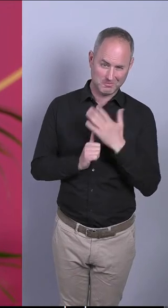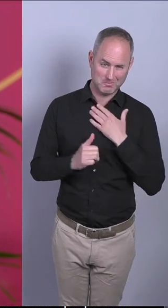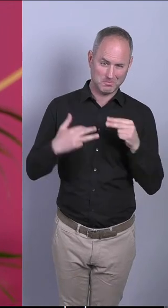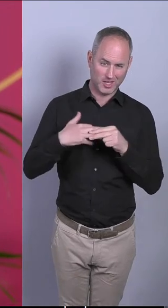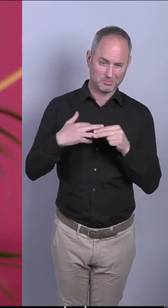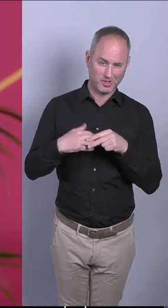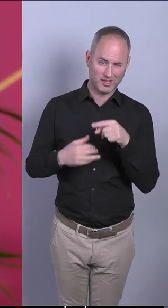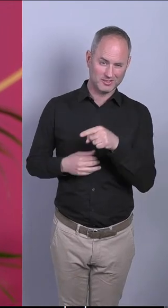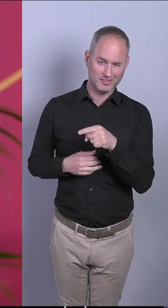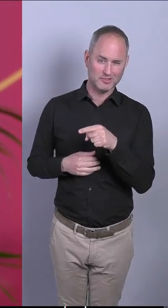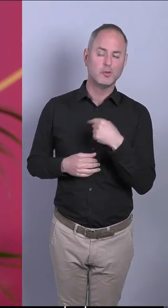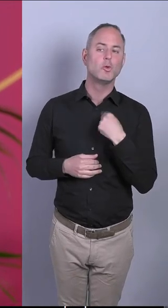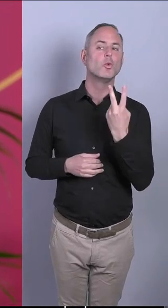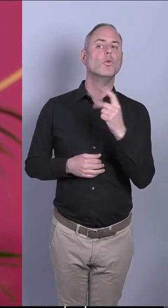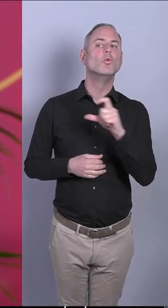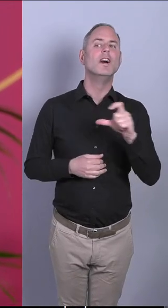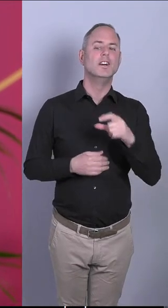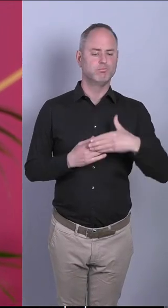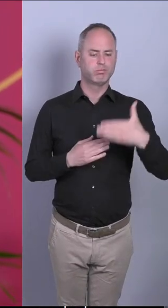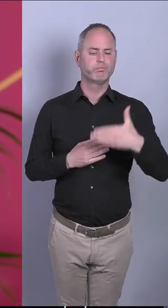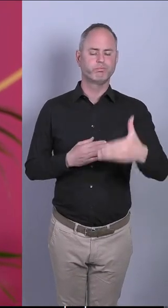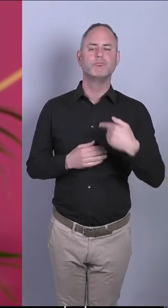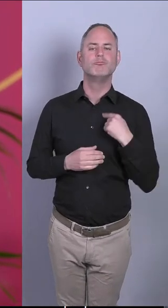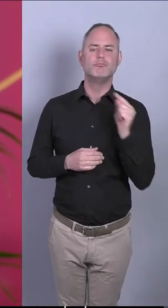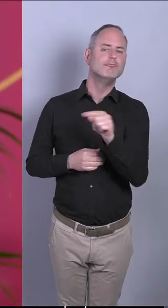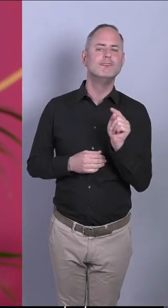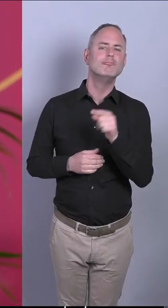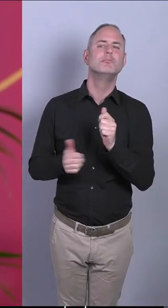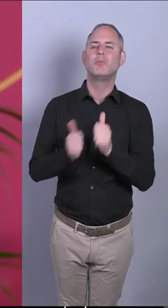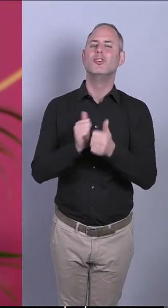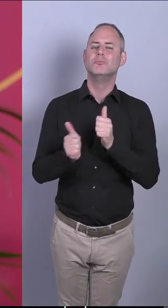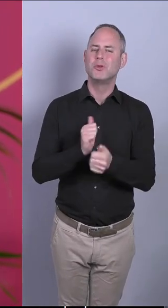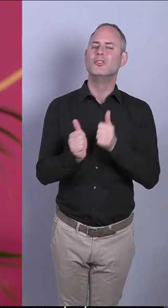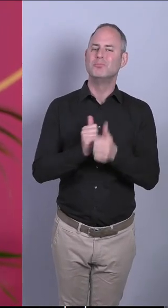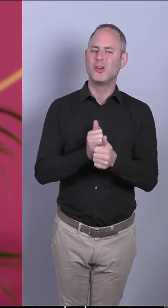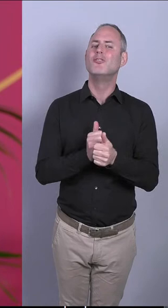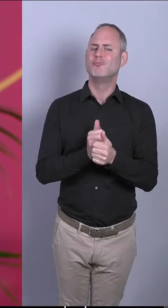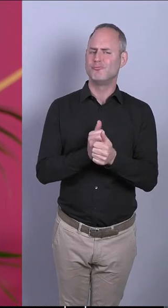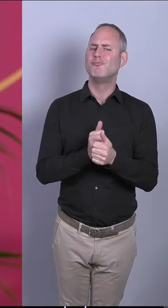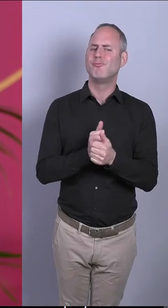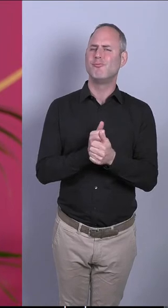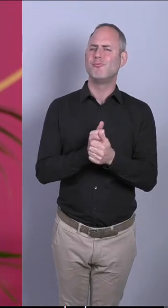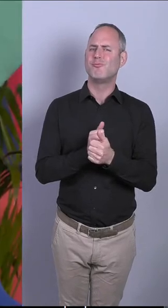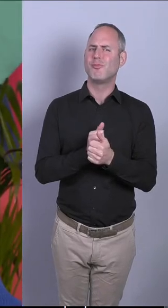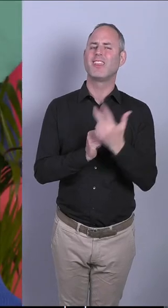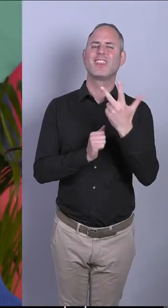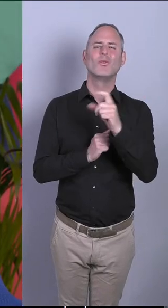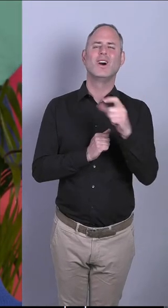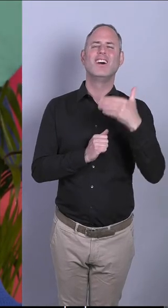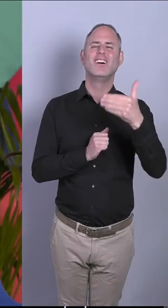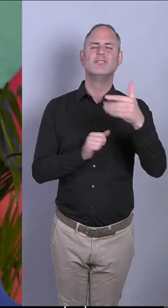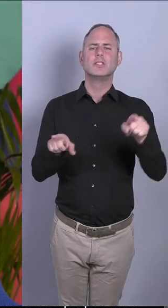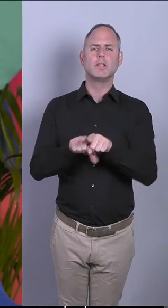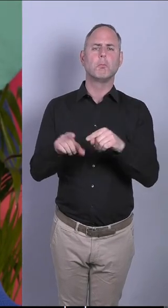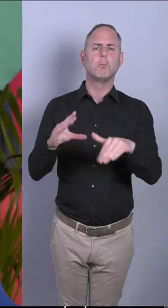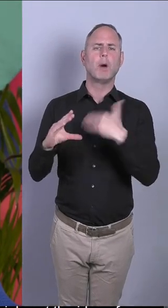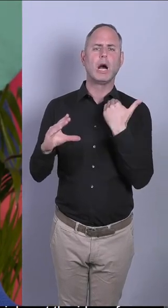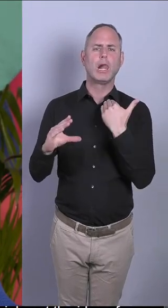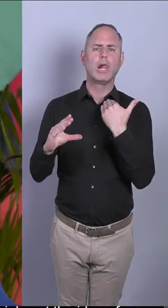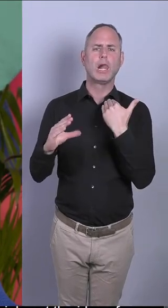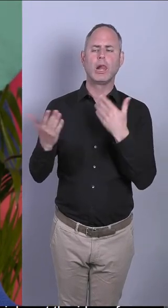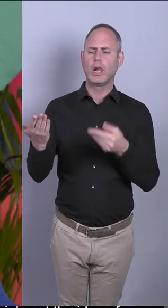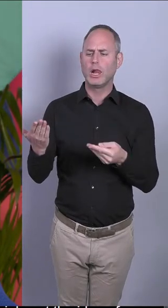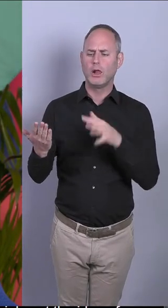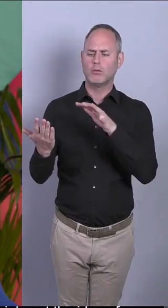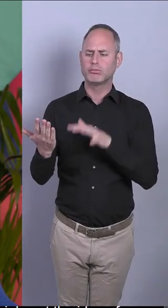don't? No, I am in the gym at least 2 times a week, definitely. And 3 weeks later, there's another email I'm